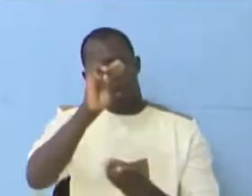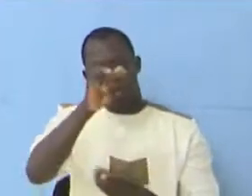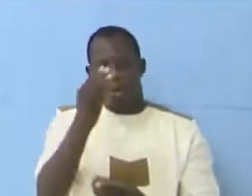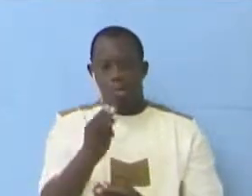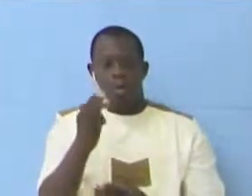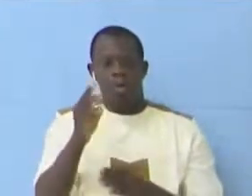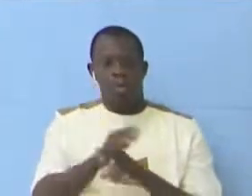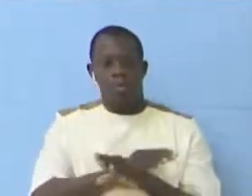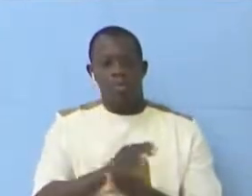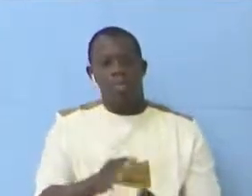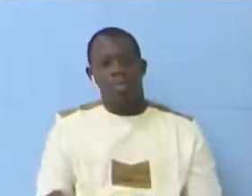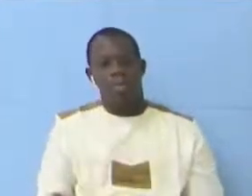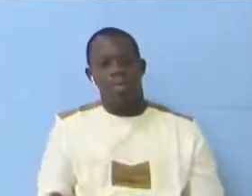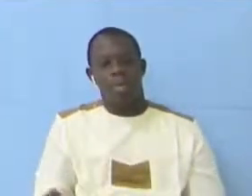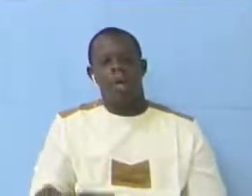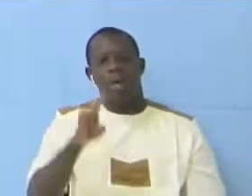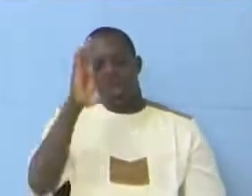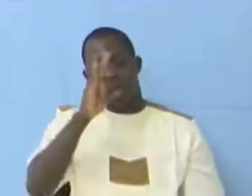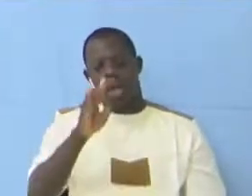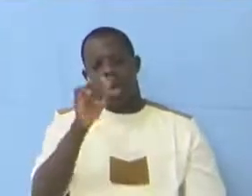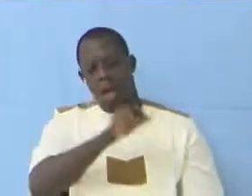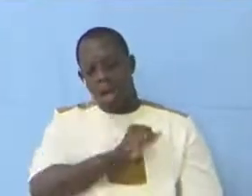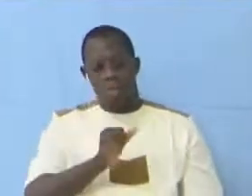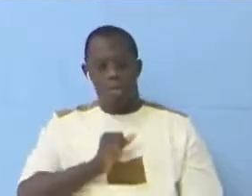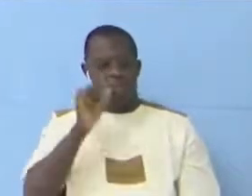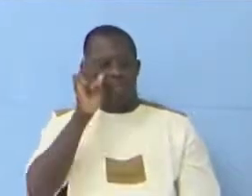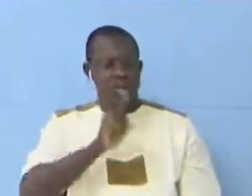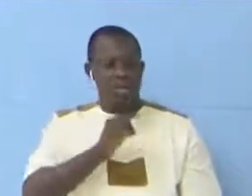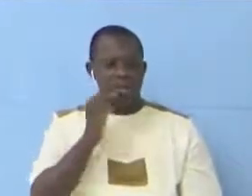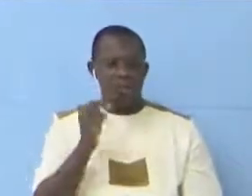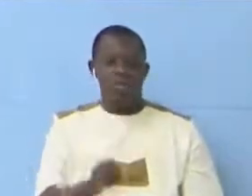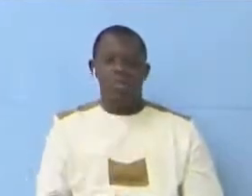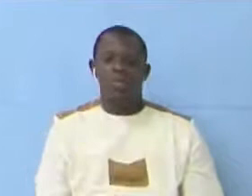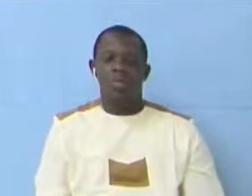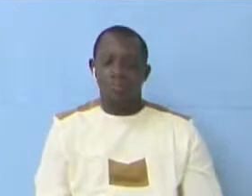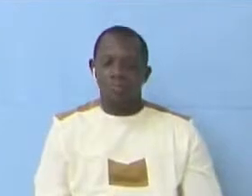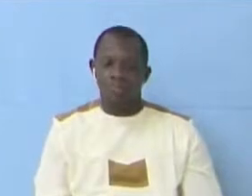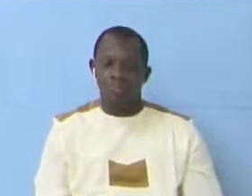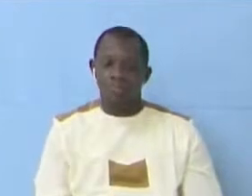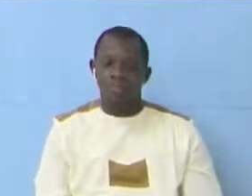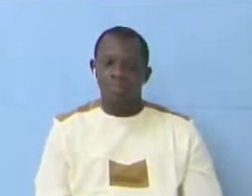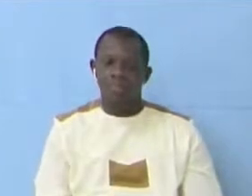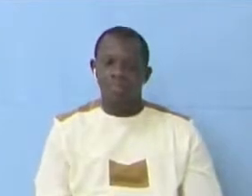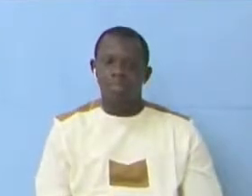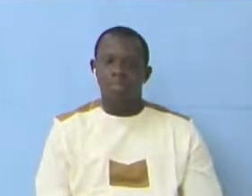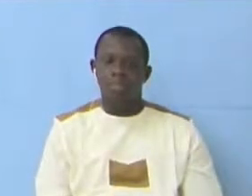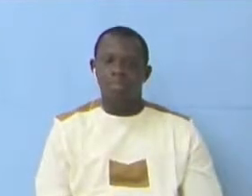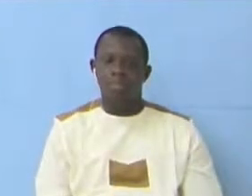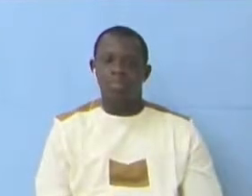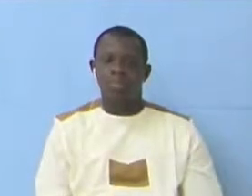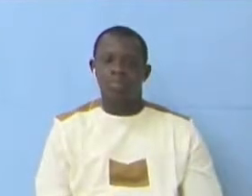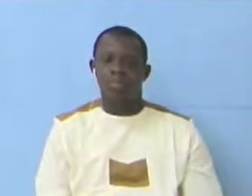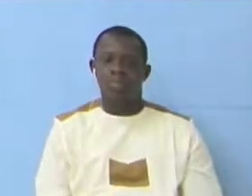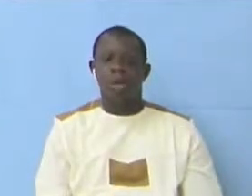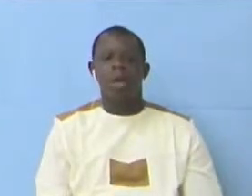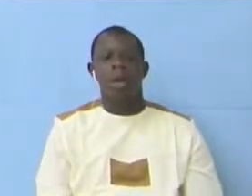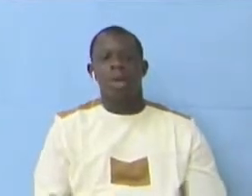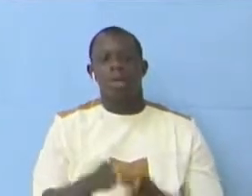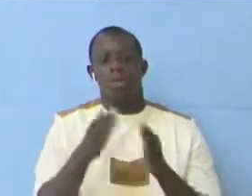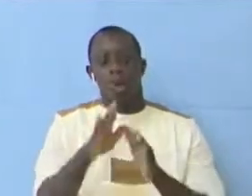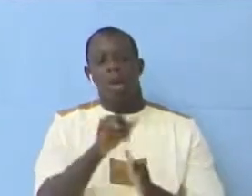Muhammad sallallahu alayhi wa sallam. sant suñu waajur yi. We thank our parents. ci yar bi ñu